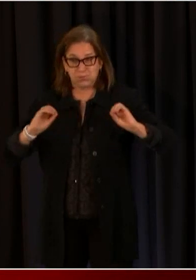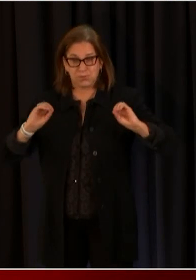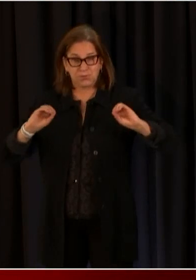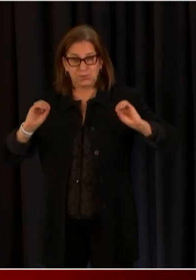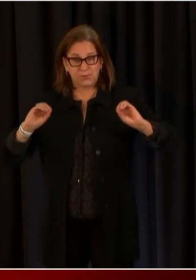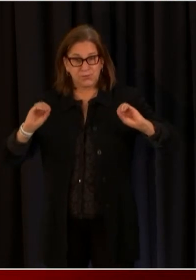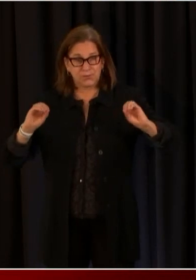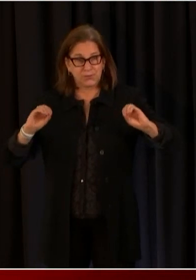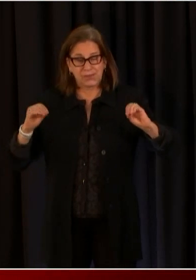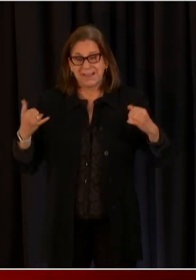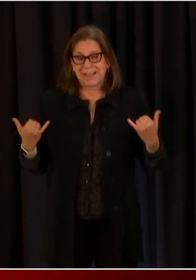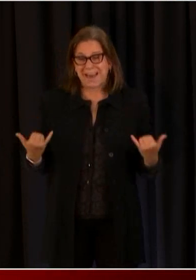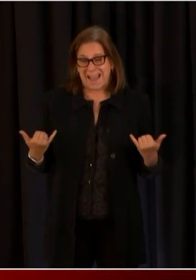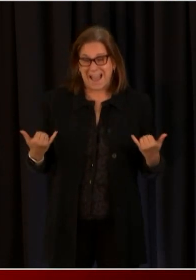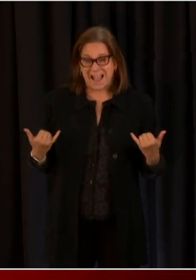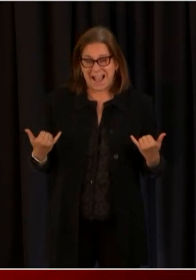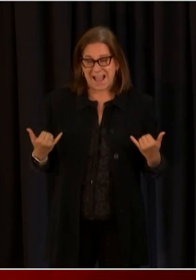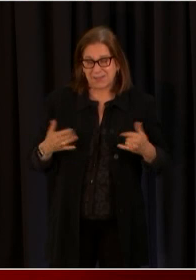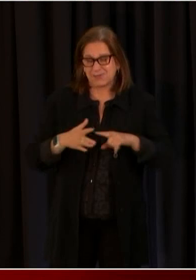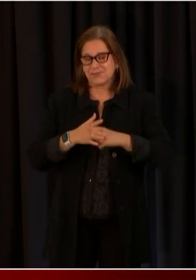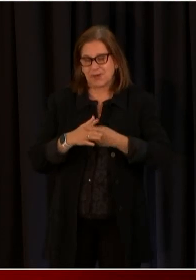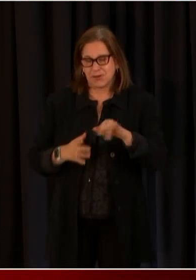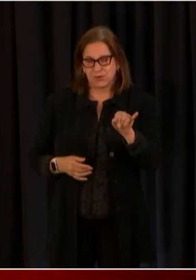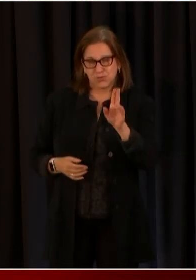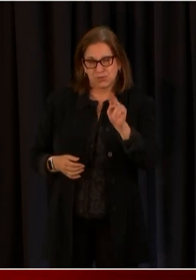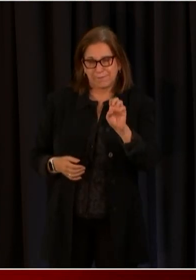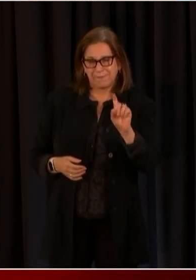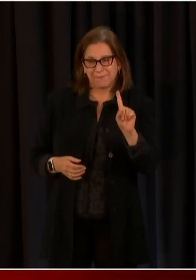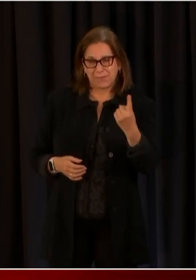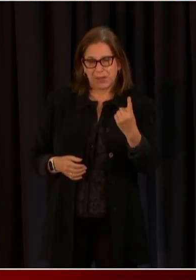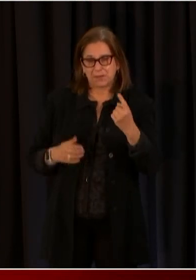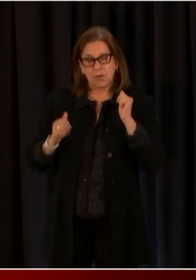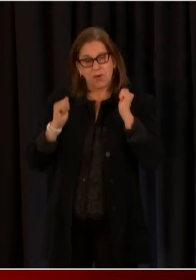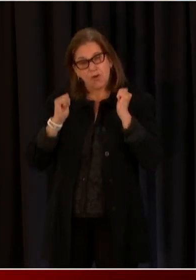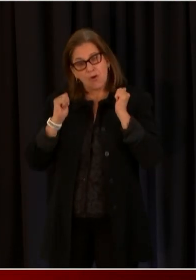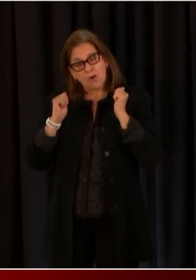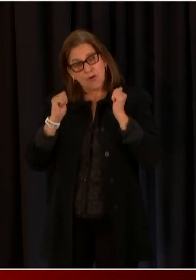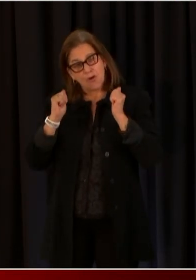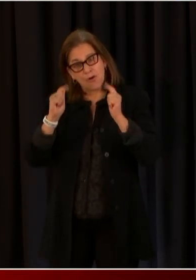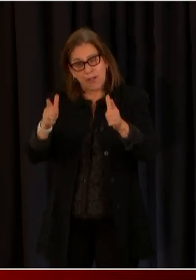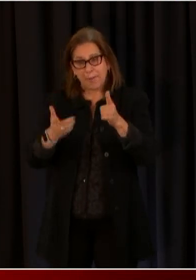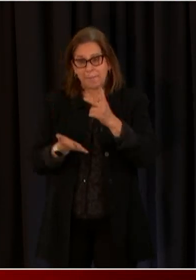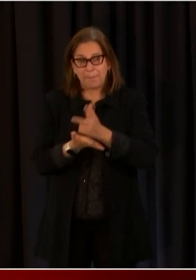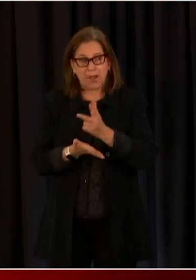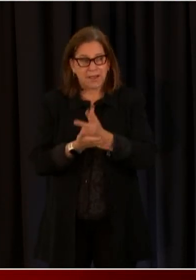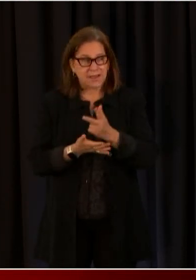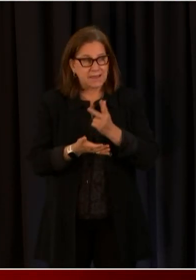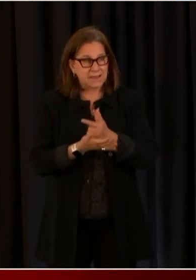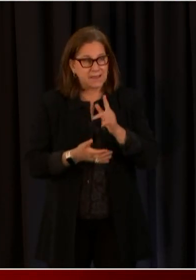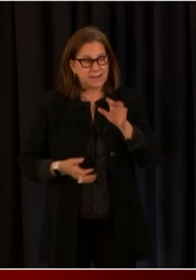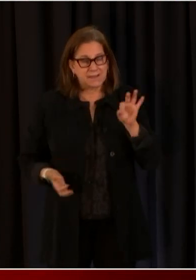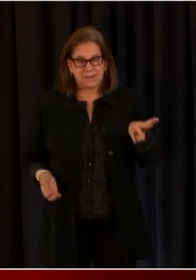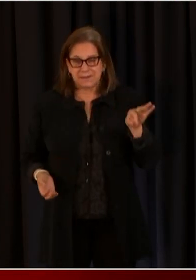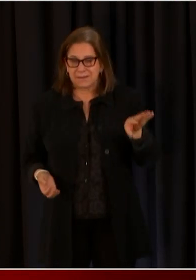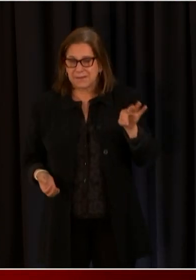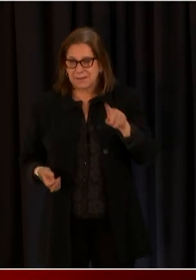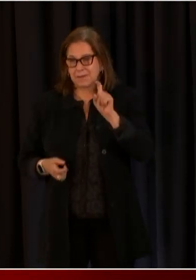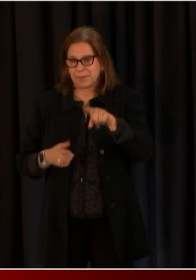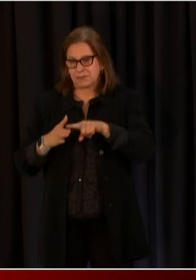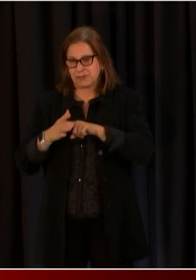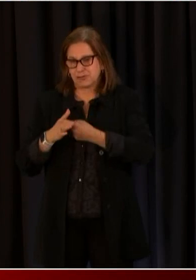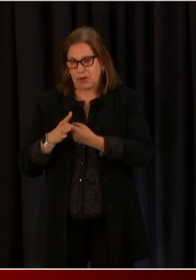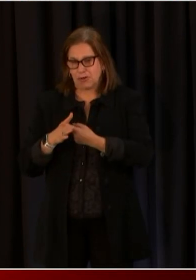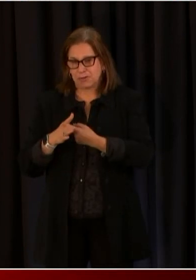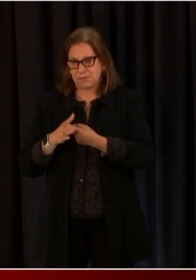the earliest, June 1st. All parking enforcement will begin. Again, that's been on